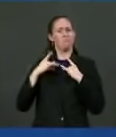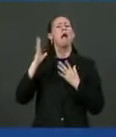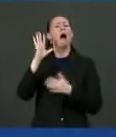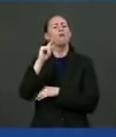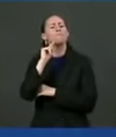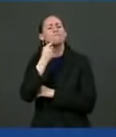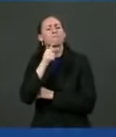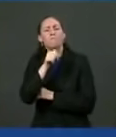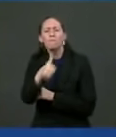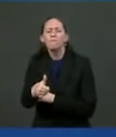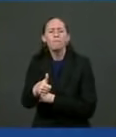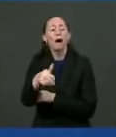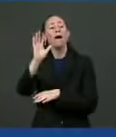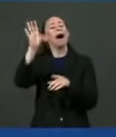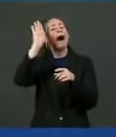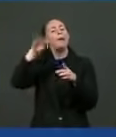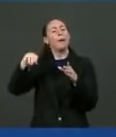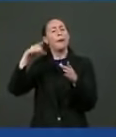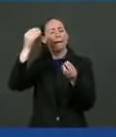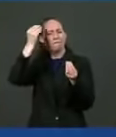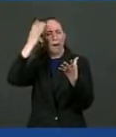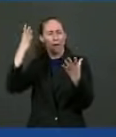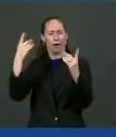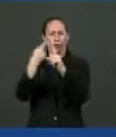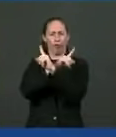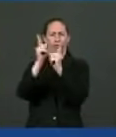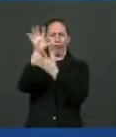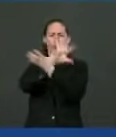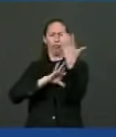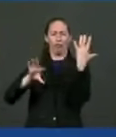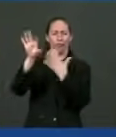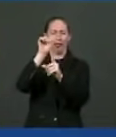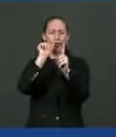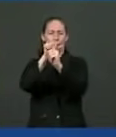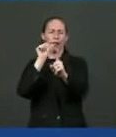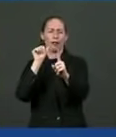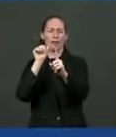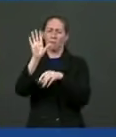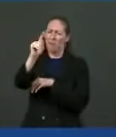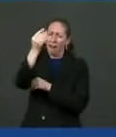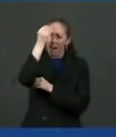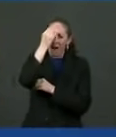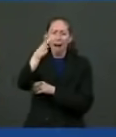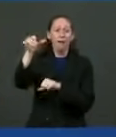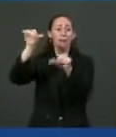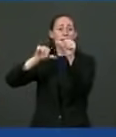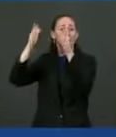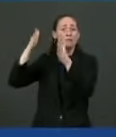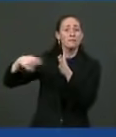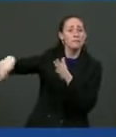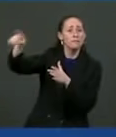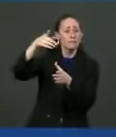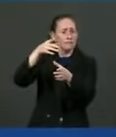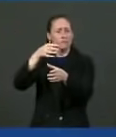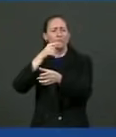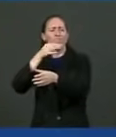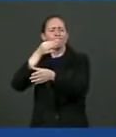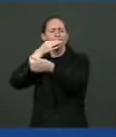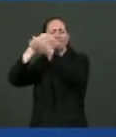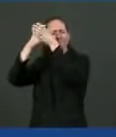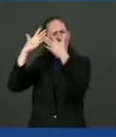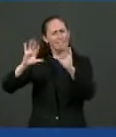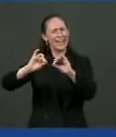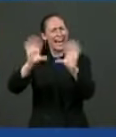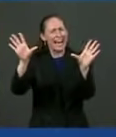but the world's leading scientists confirm that if you are fully vaccinated, your risk of severe illness from COVID-19